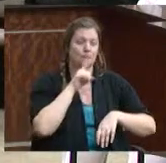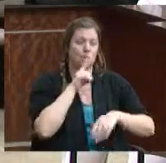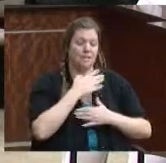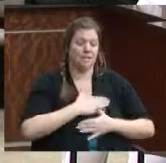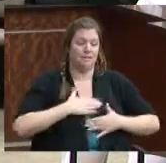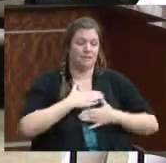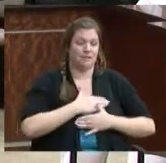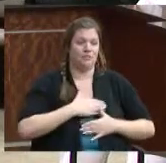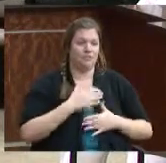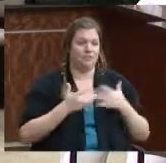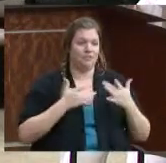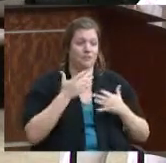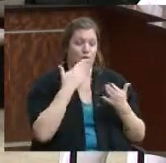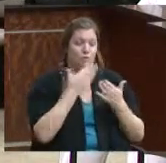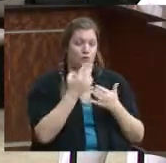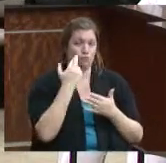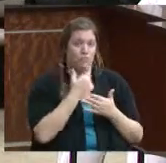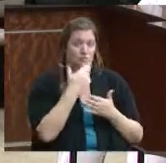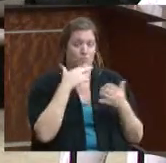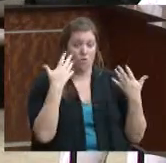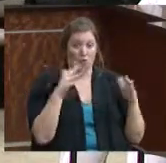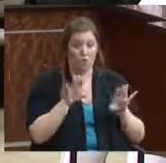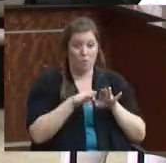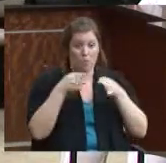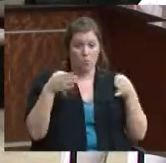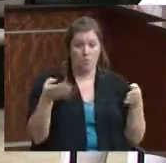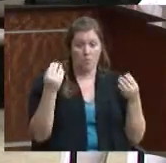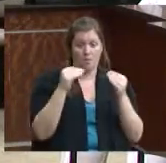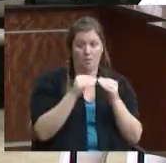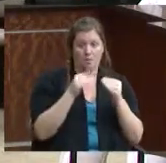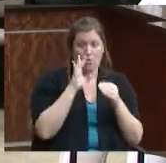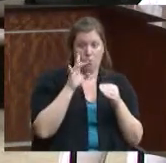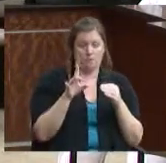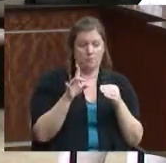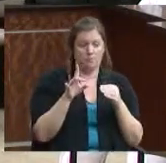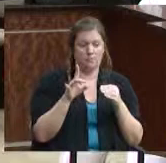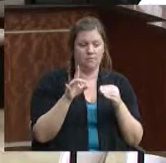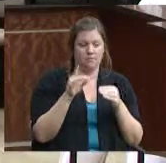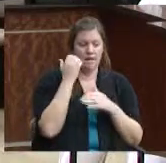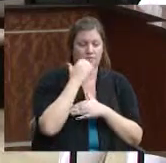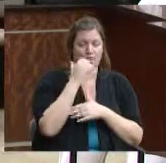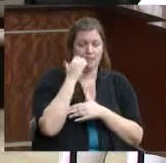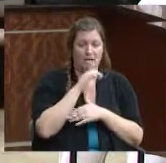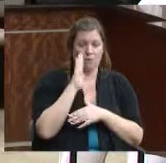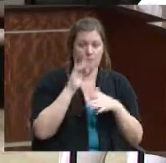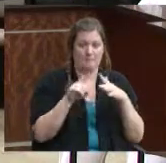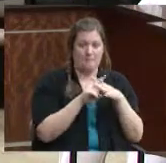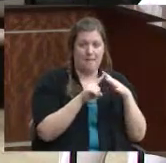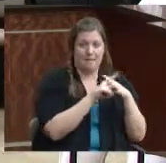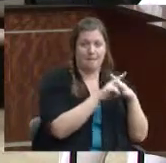to it. A lot of good restaurants are already open. More are coming online almost daily.